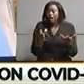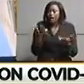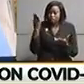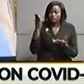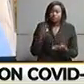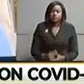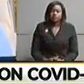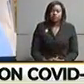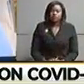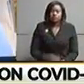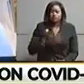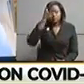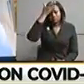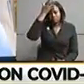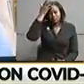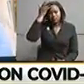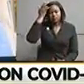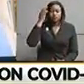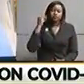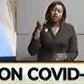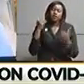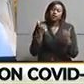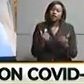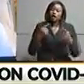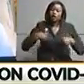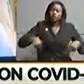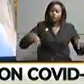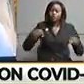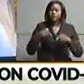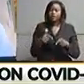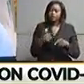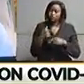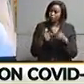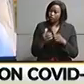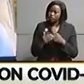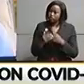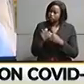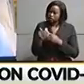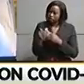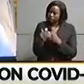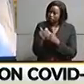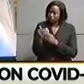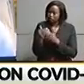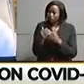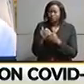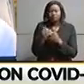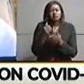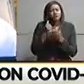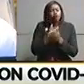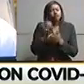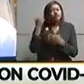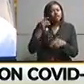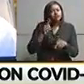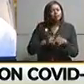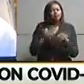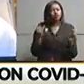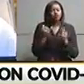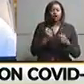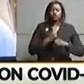So, therefore, we are now in close, because the other time we were trying to prevent,